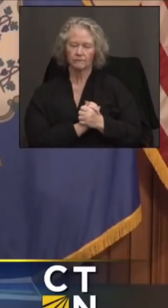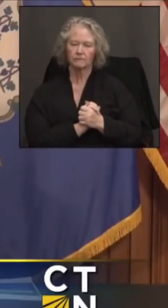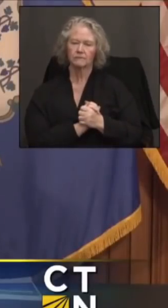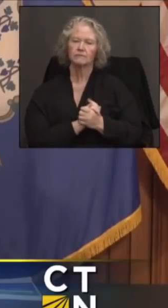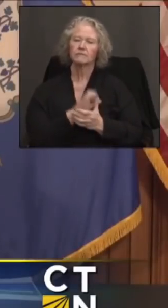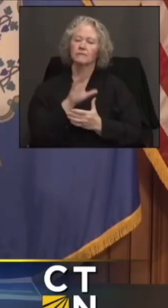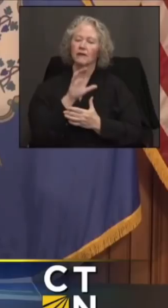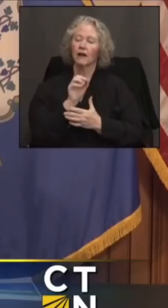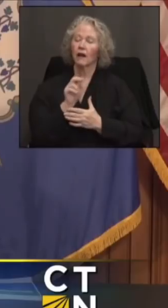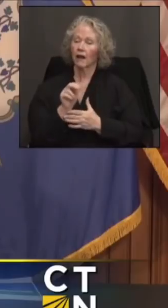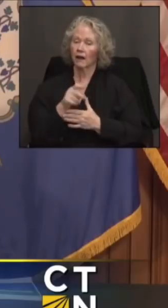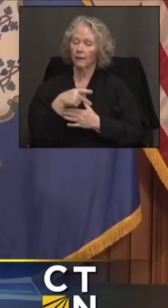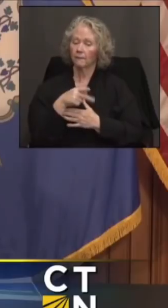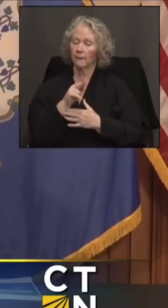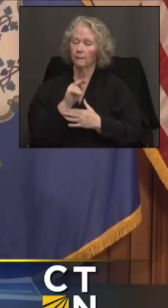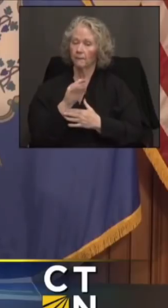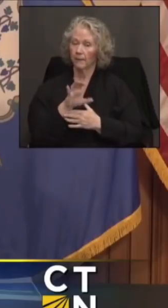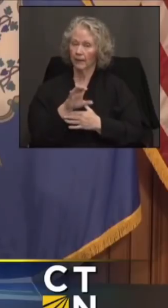Connecticut Public Media.